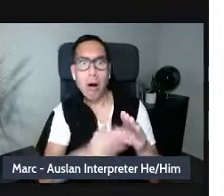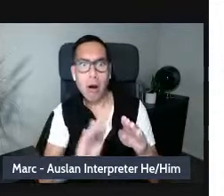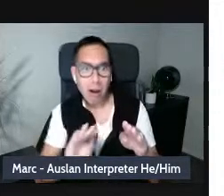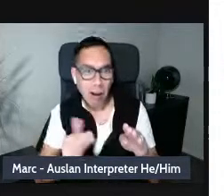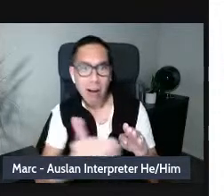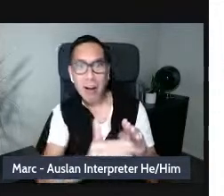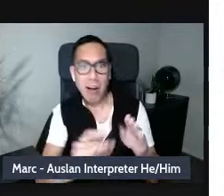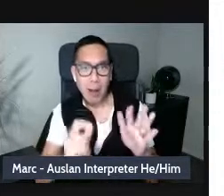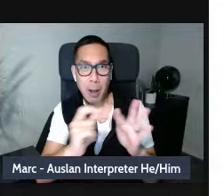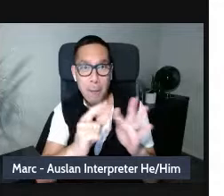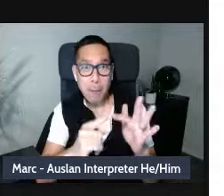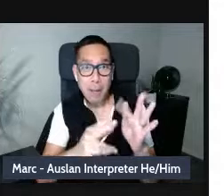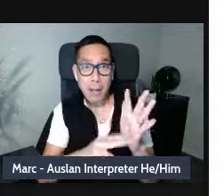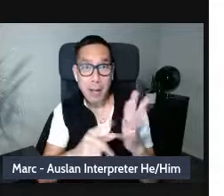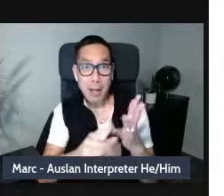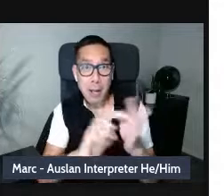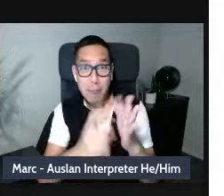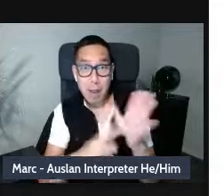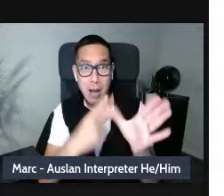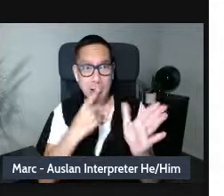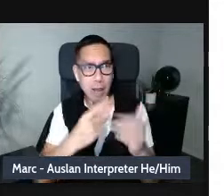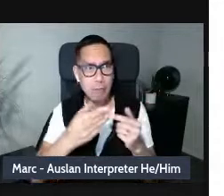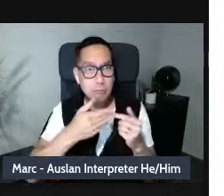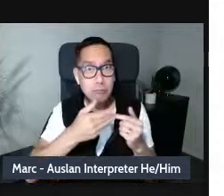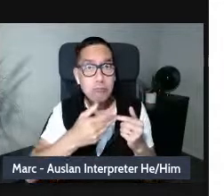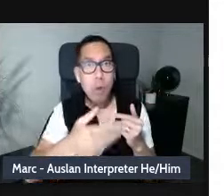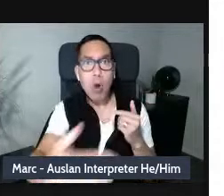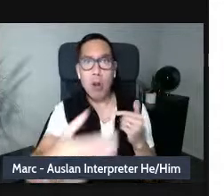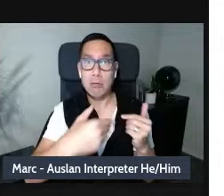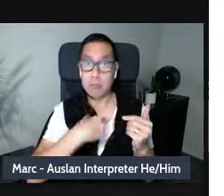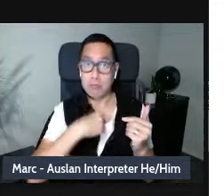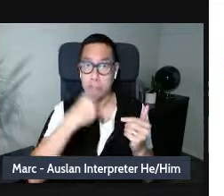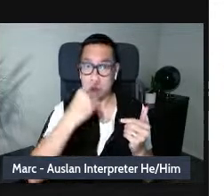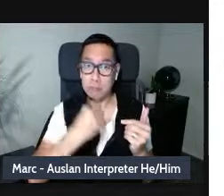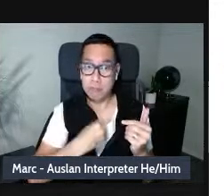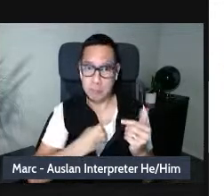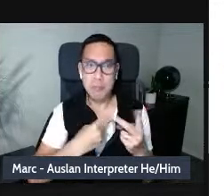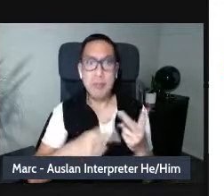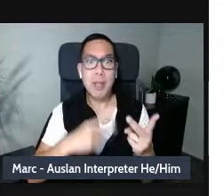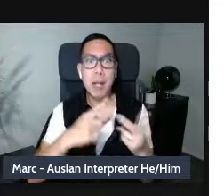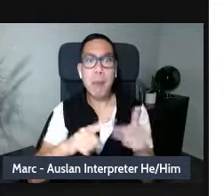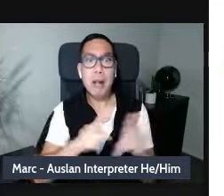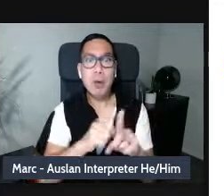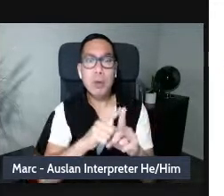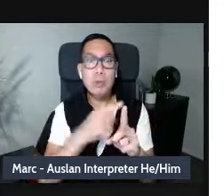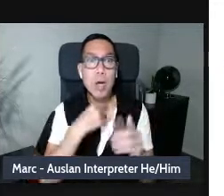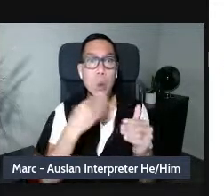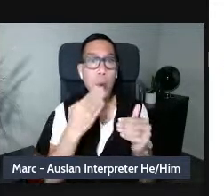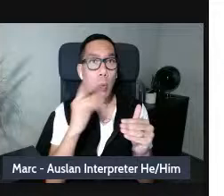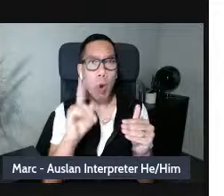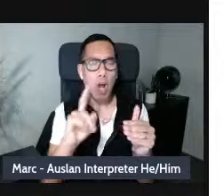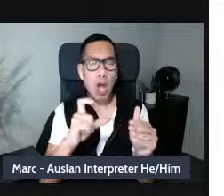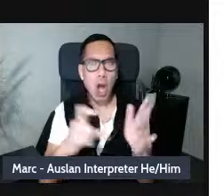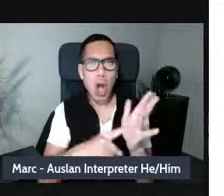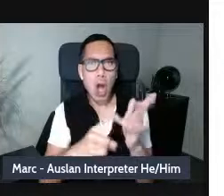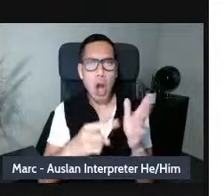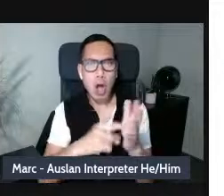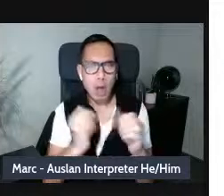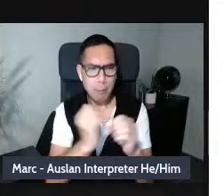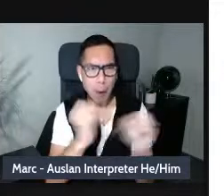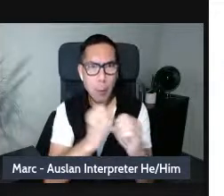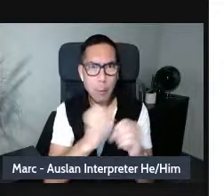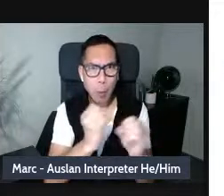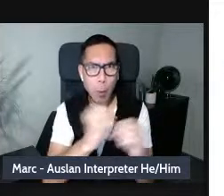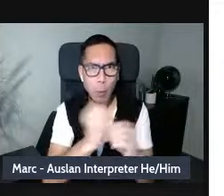longer, better rates of reperfusion when the vessel is reopened again with clot busting or clot retrieval, and